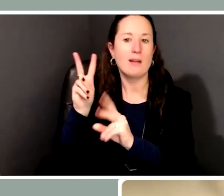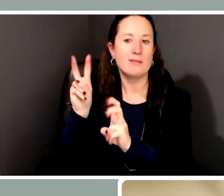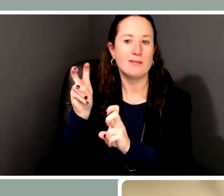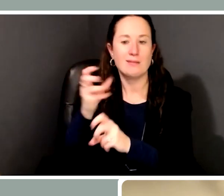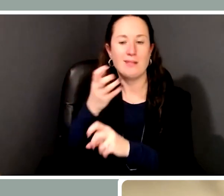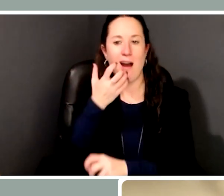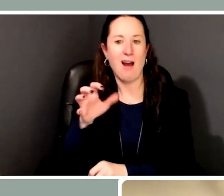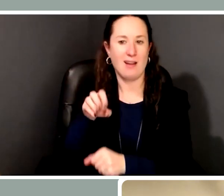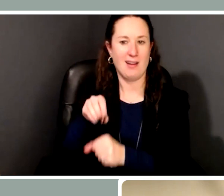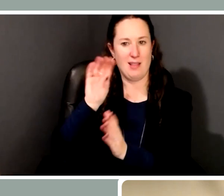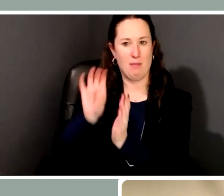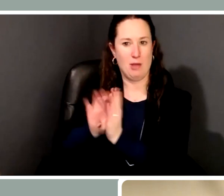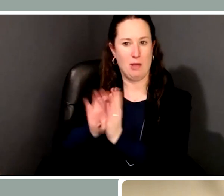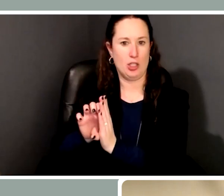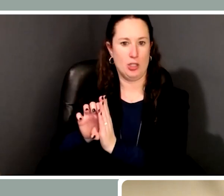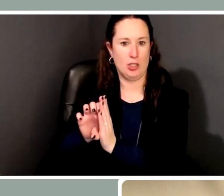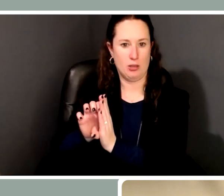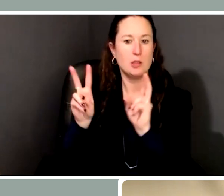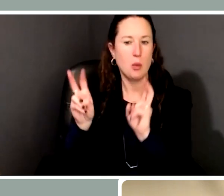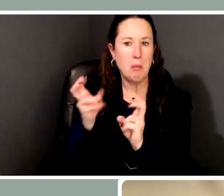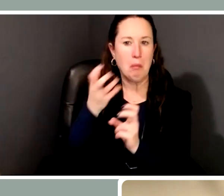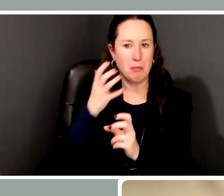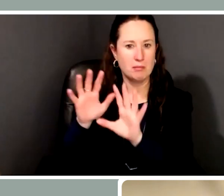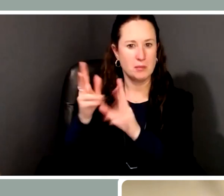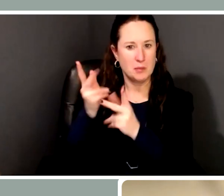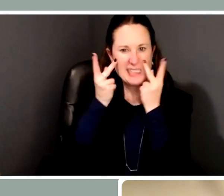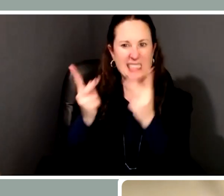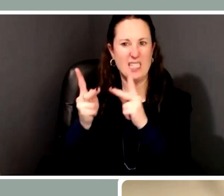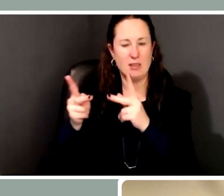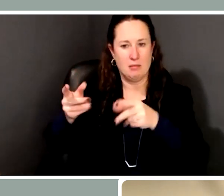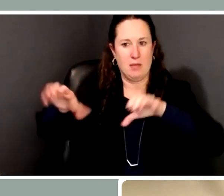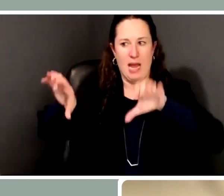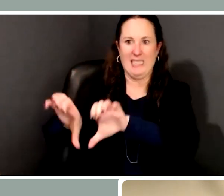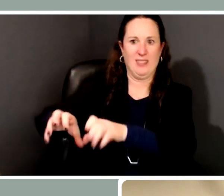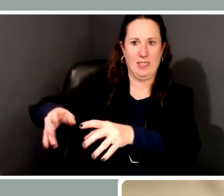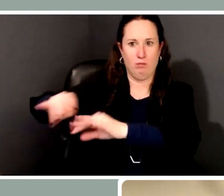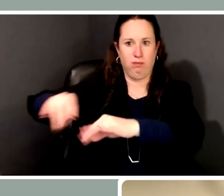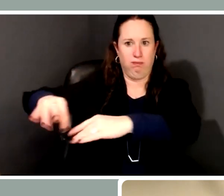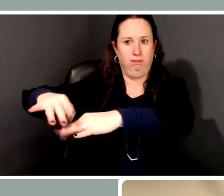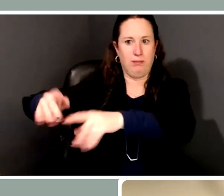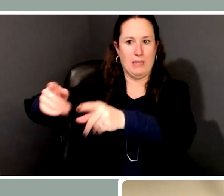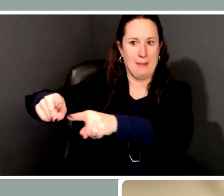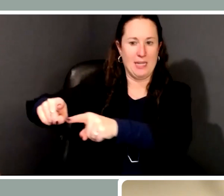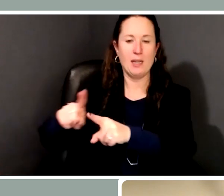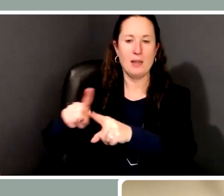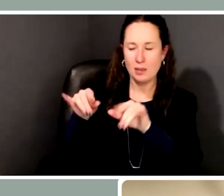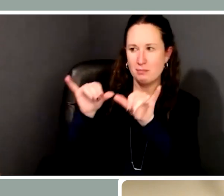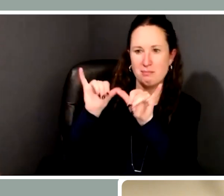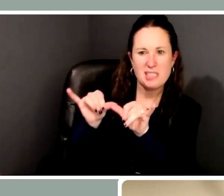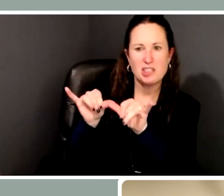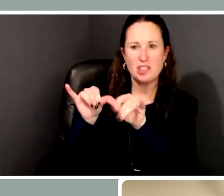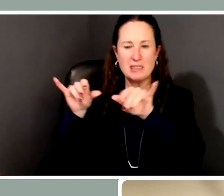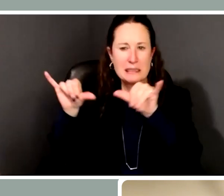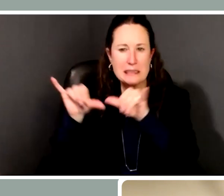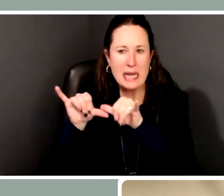Okay, it's sort of an area that's hot, but it doesn't tell you exactly where it is. It's not easy to measure in size. So